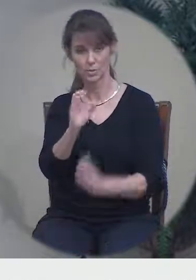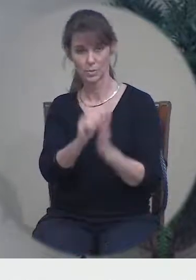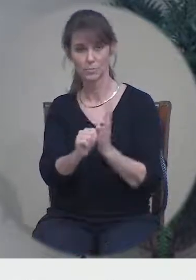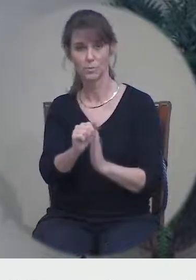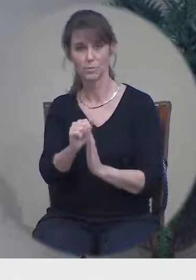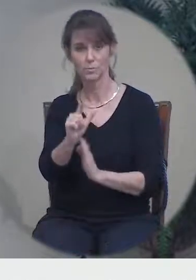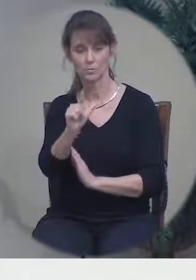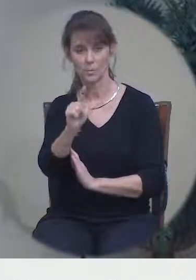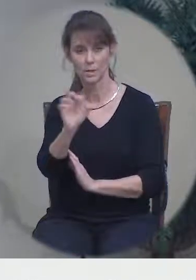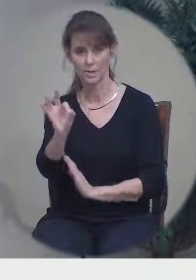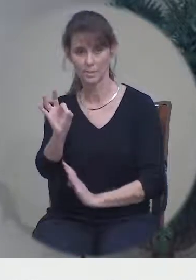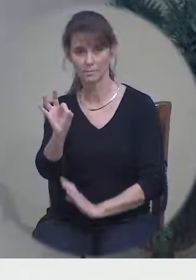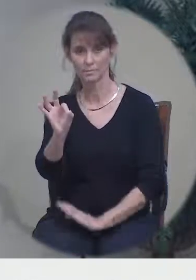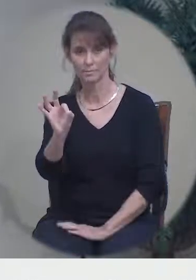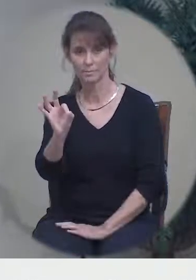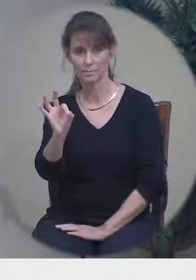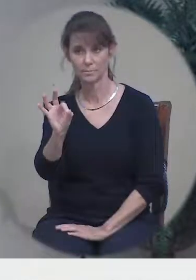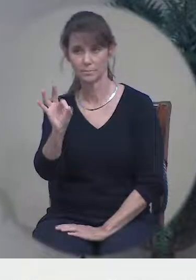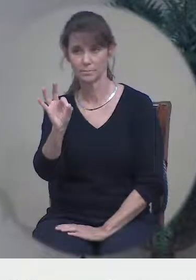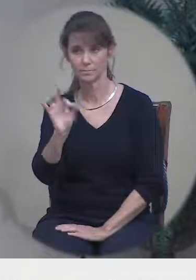29,